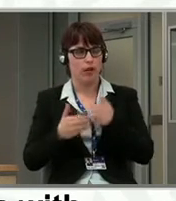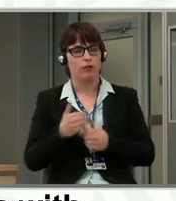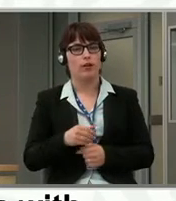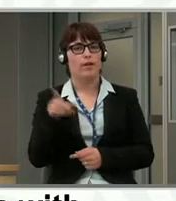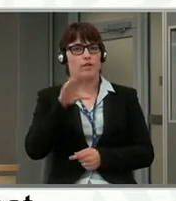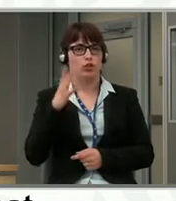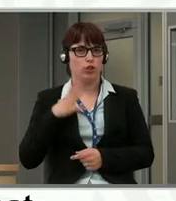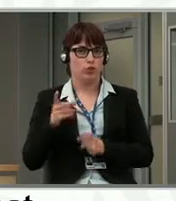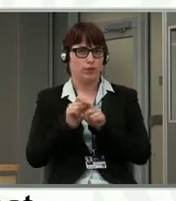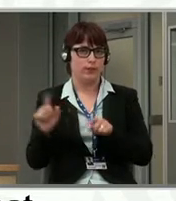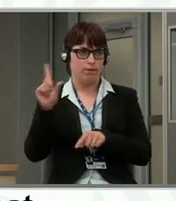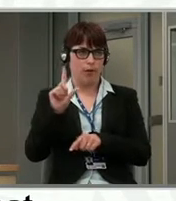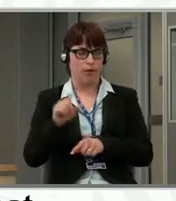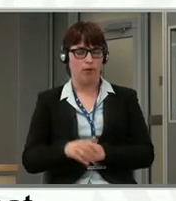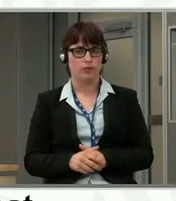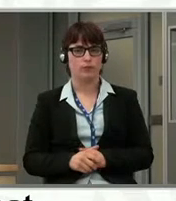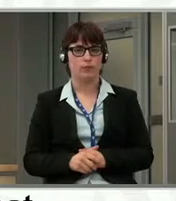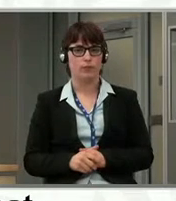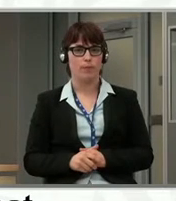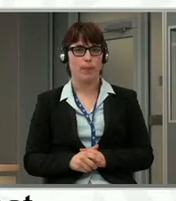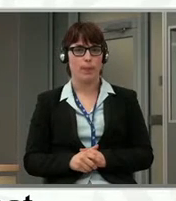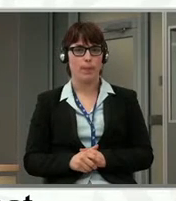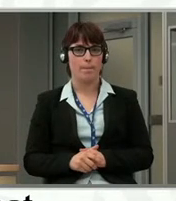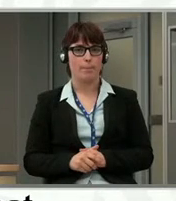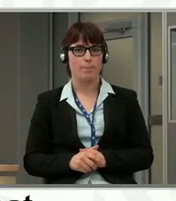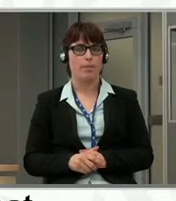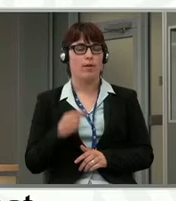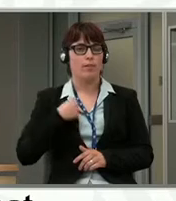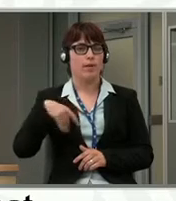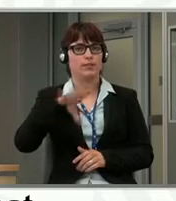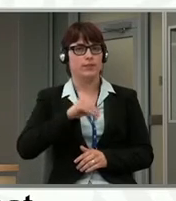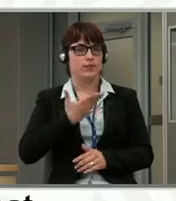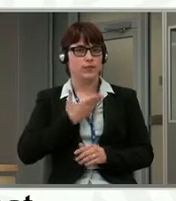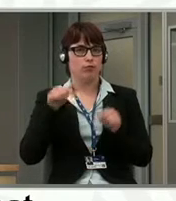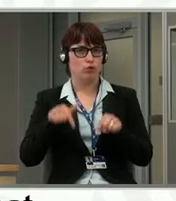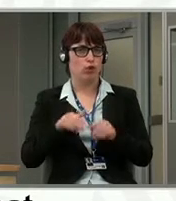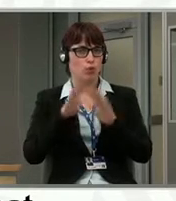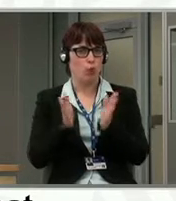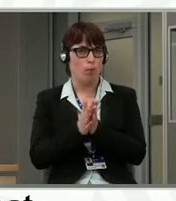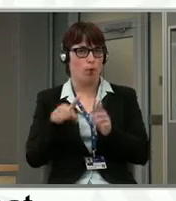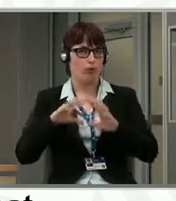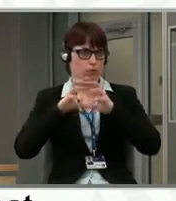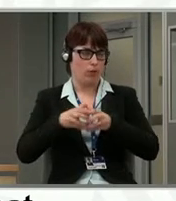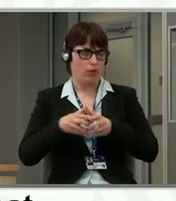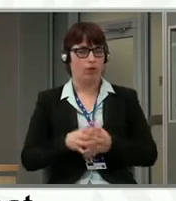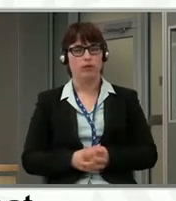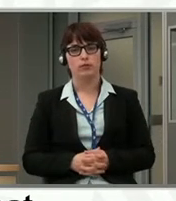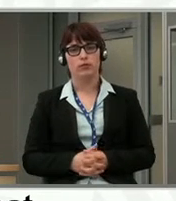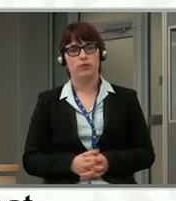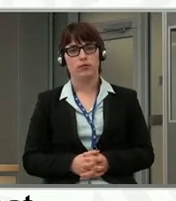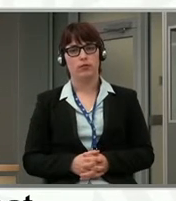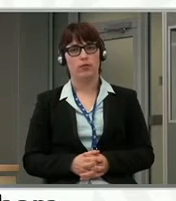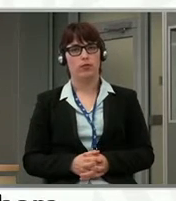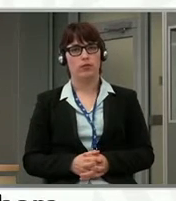We all live in this planet, and we are here and